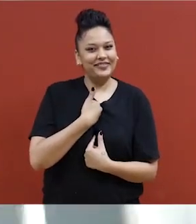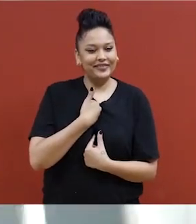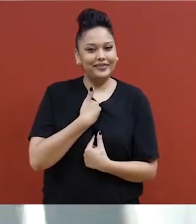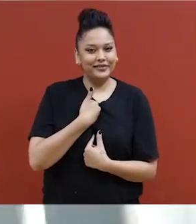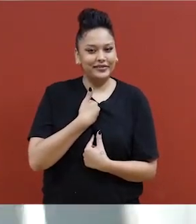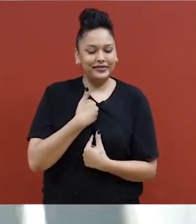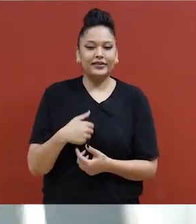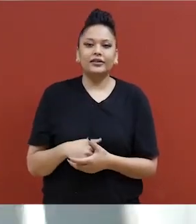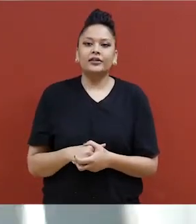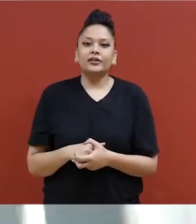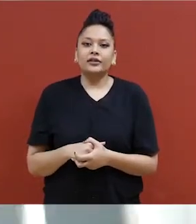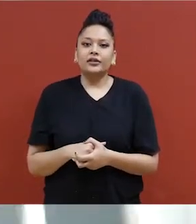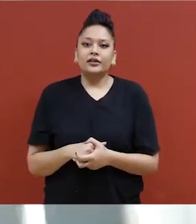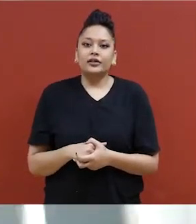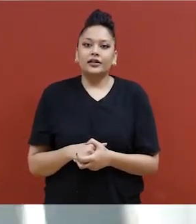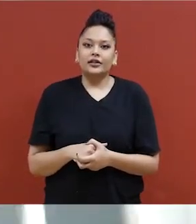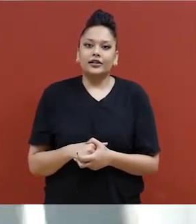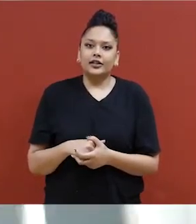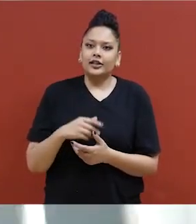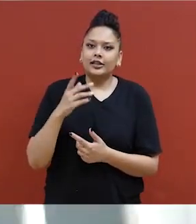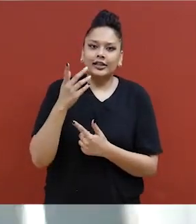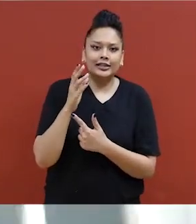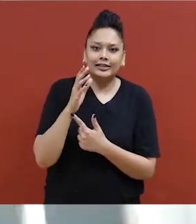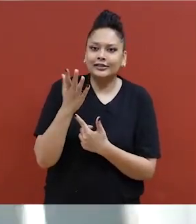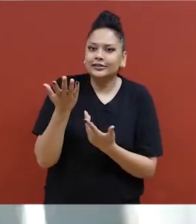Exactly. And it can be